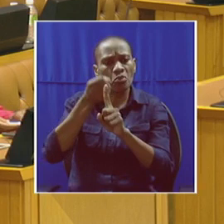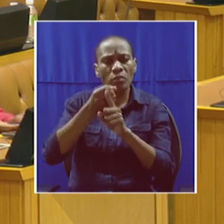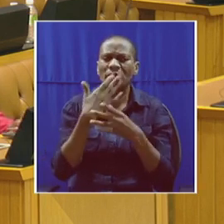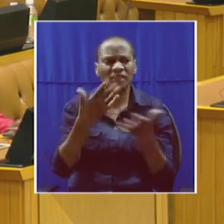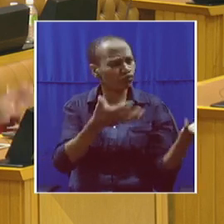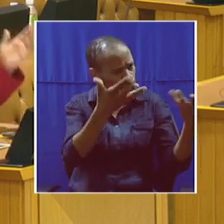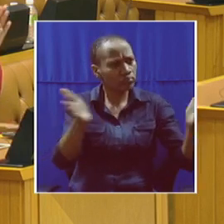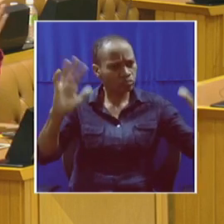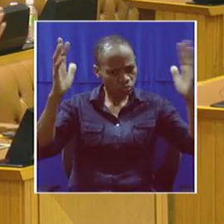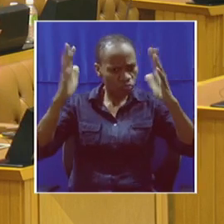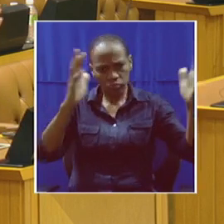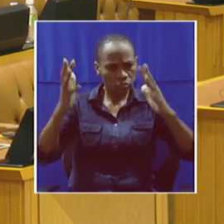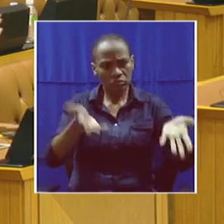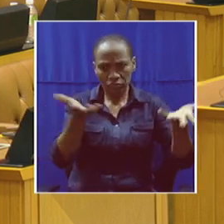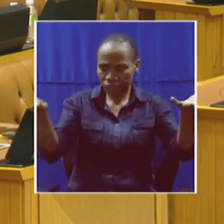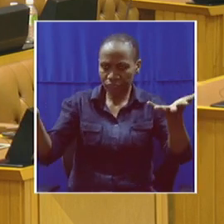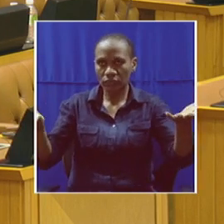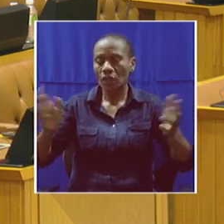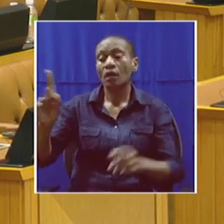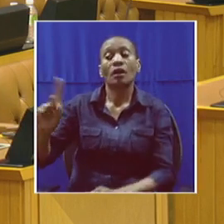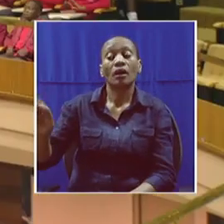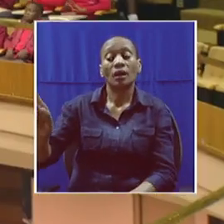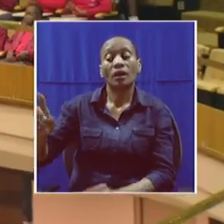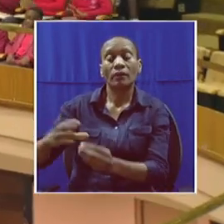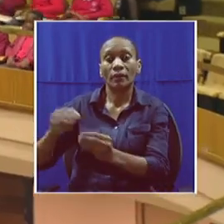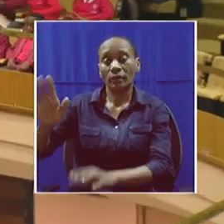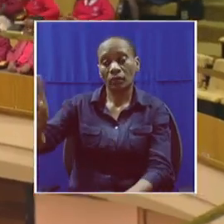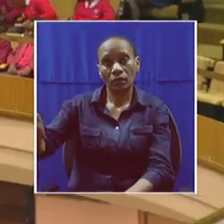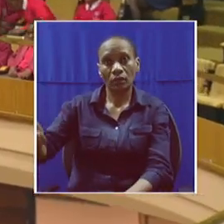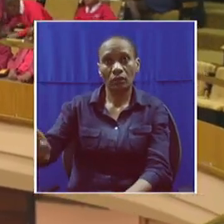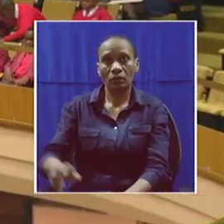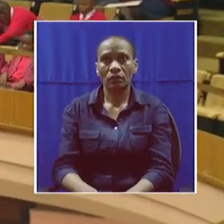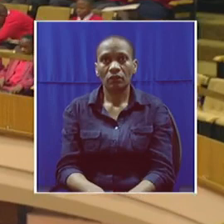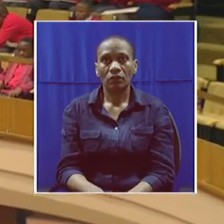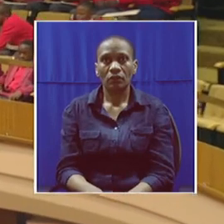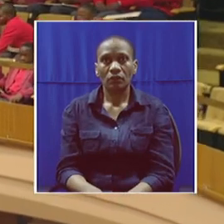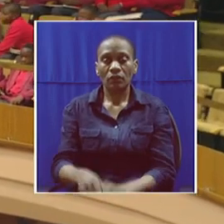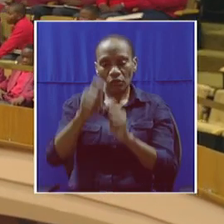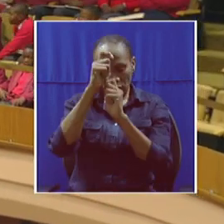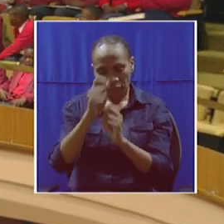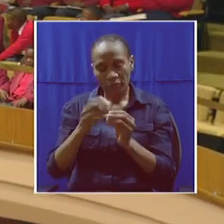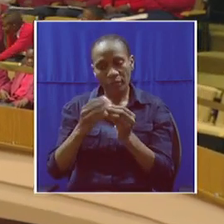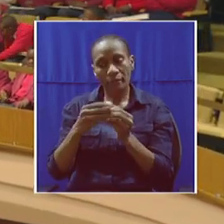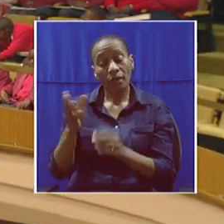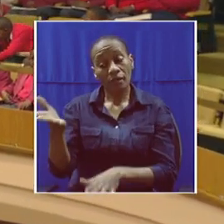round of applause yeah yeah yeah yeah honorable